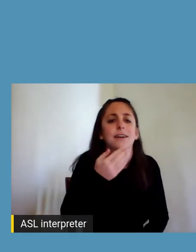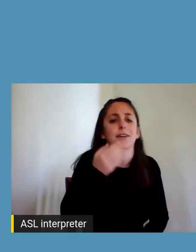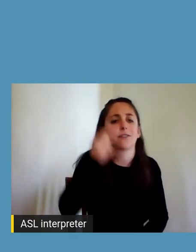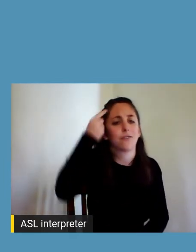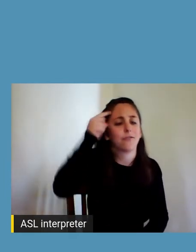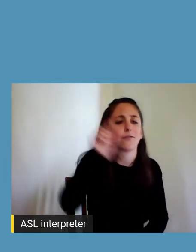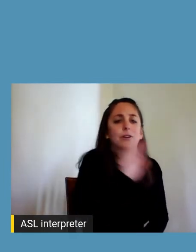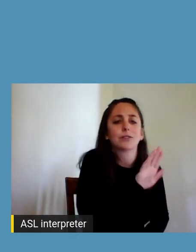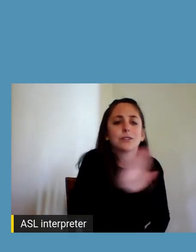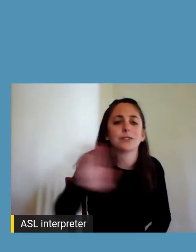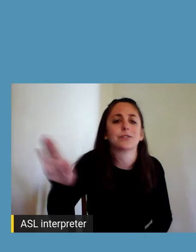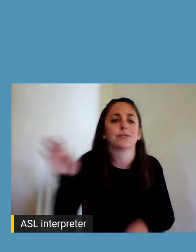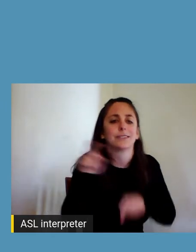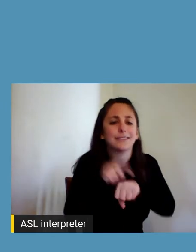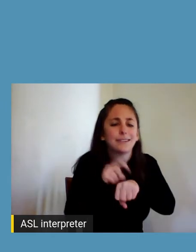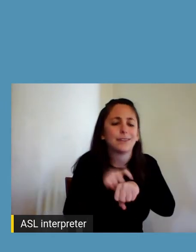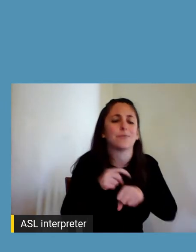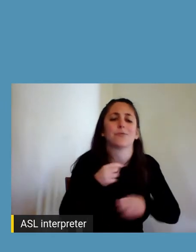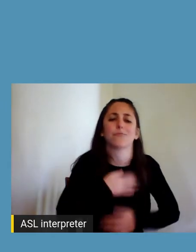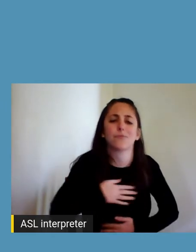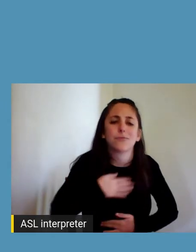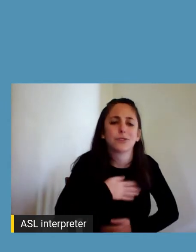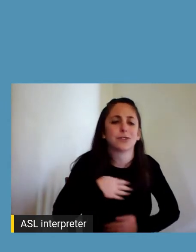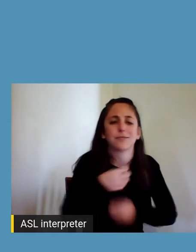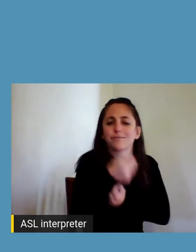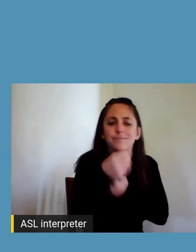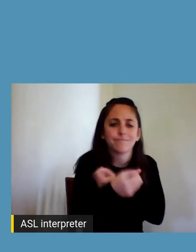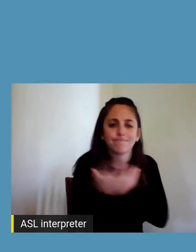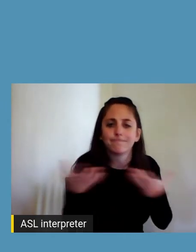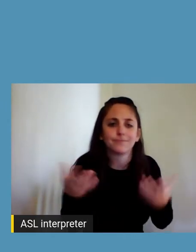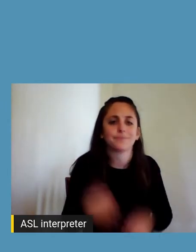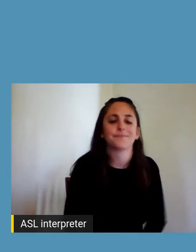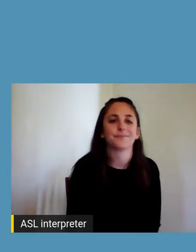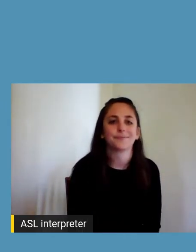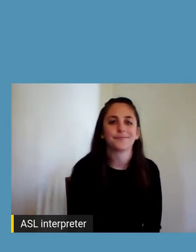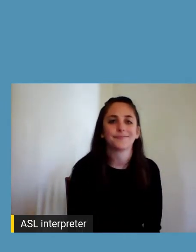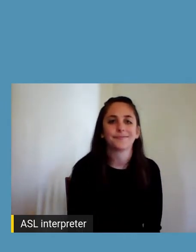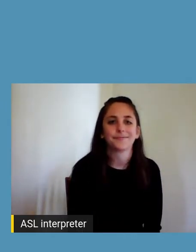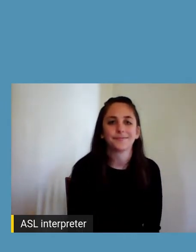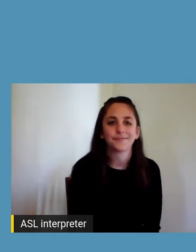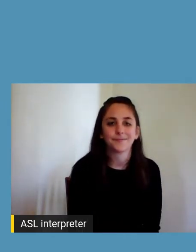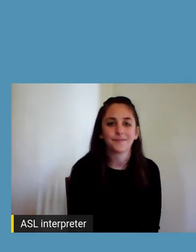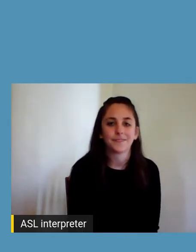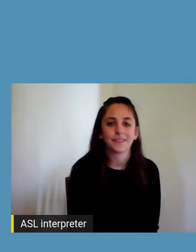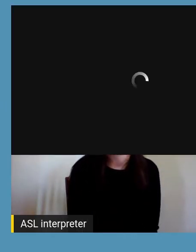I appreciate you all.